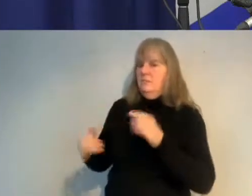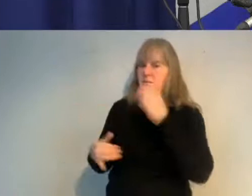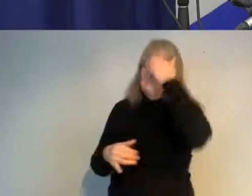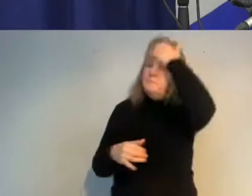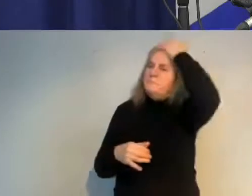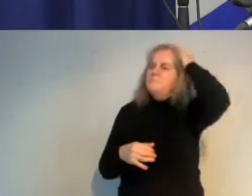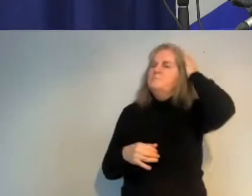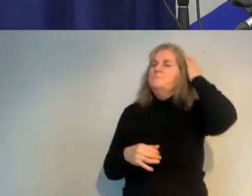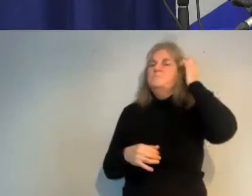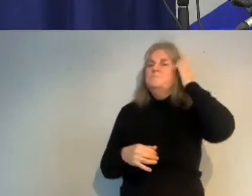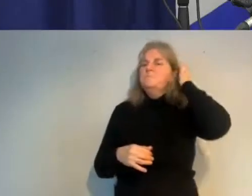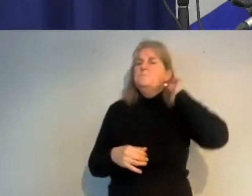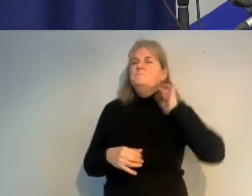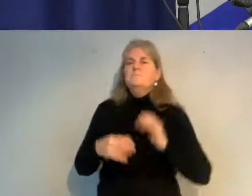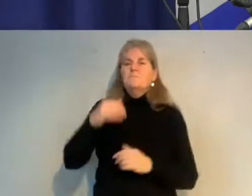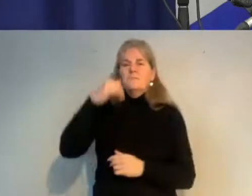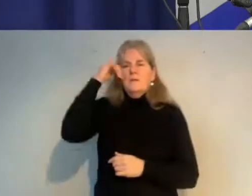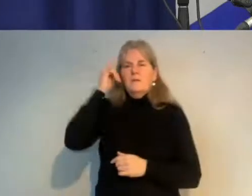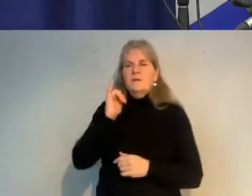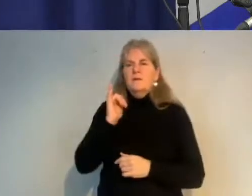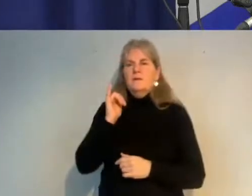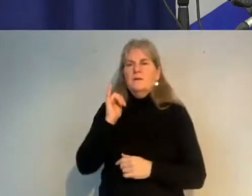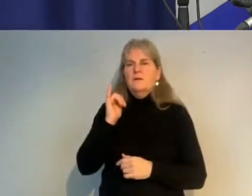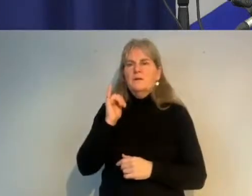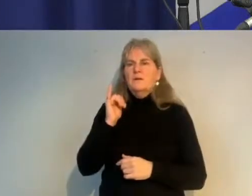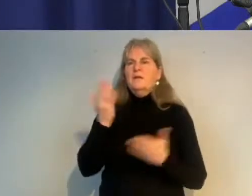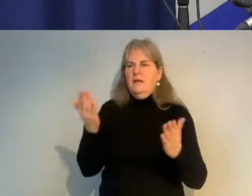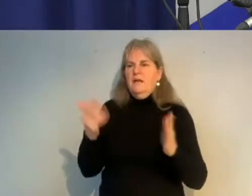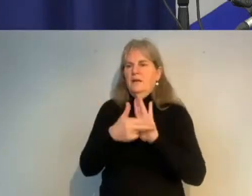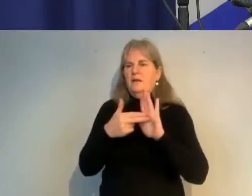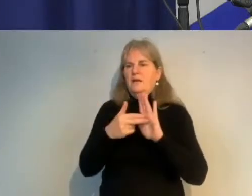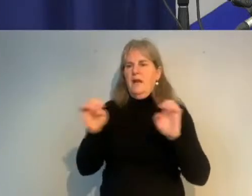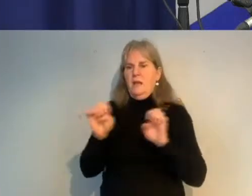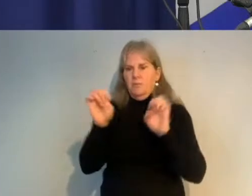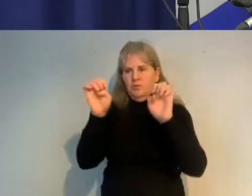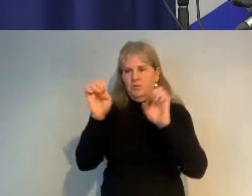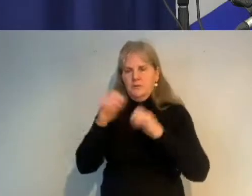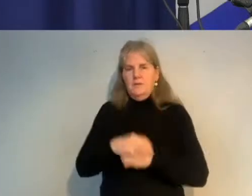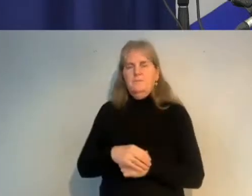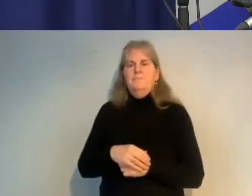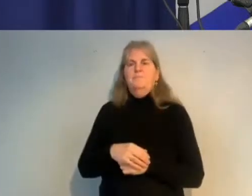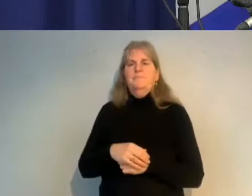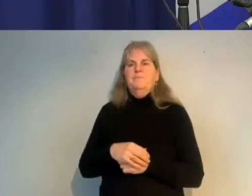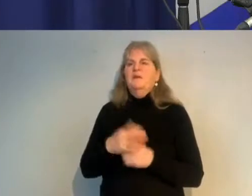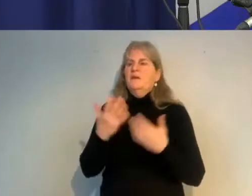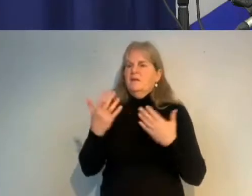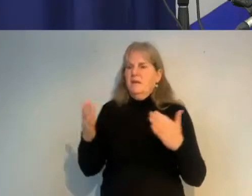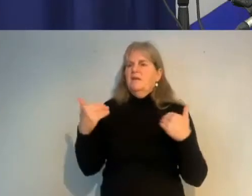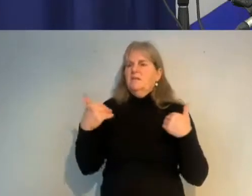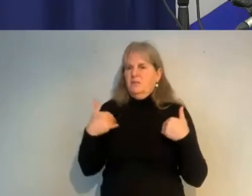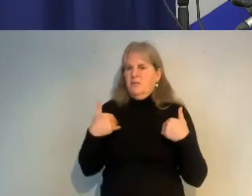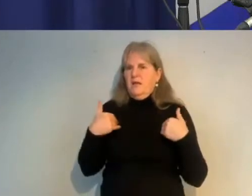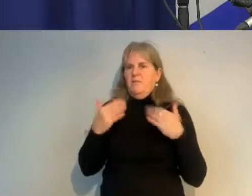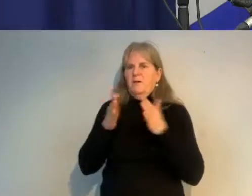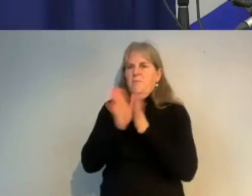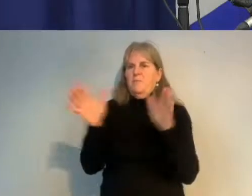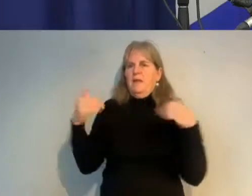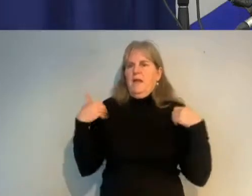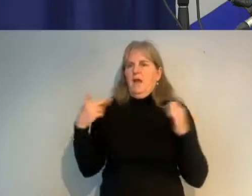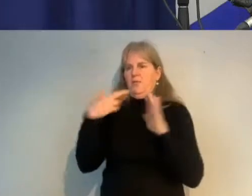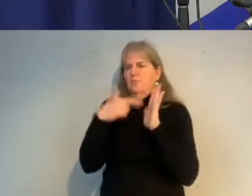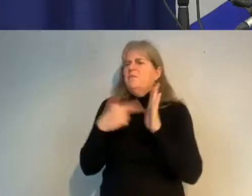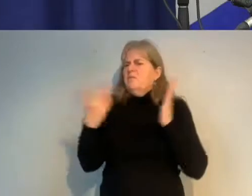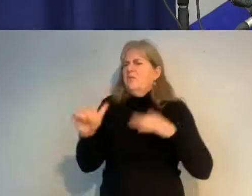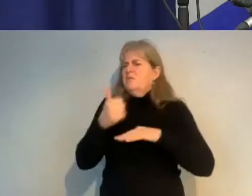Yukon remains in a state of emergency. We already have public health measures in place, and these new